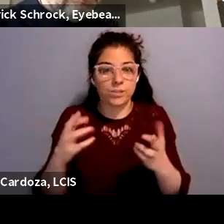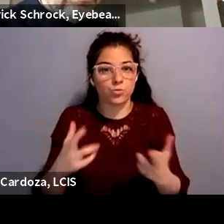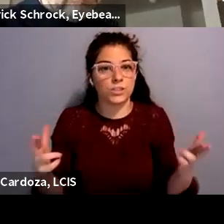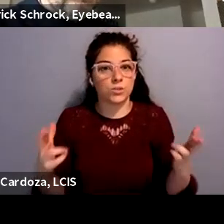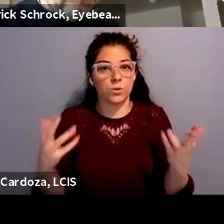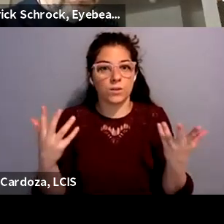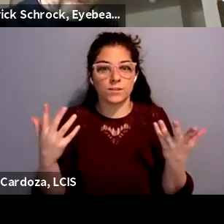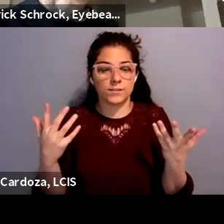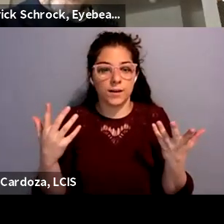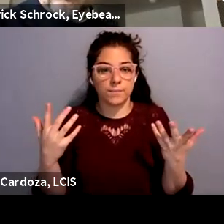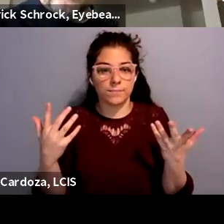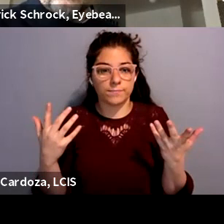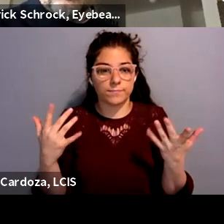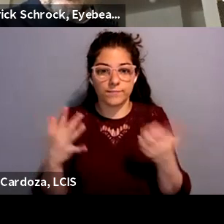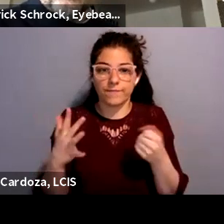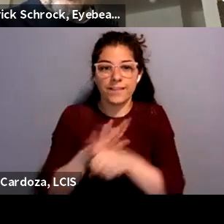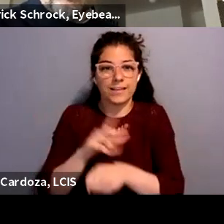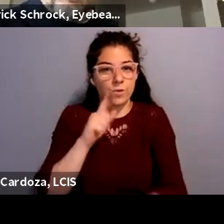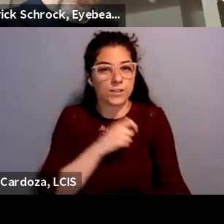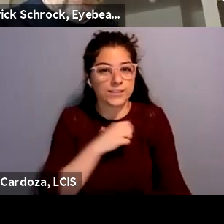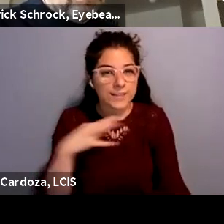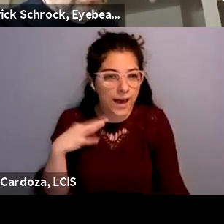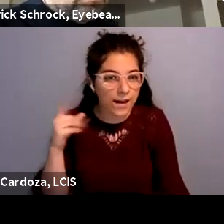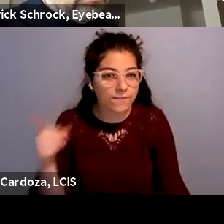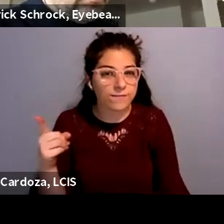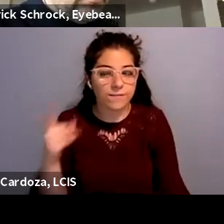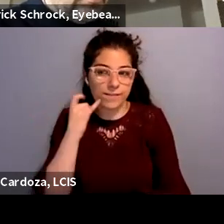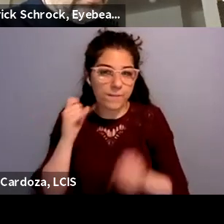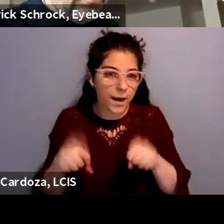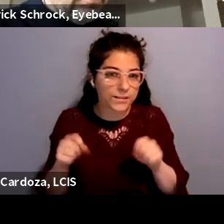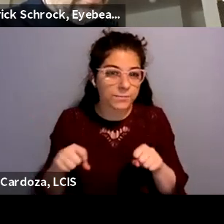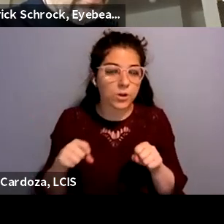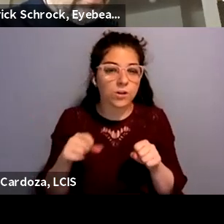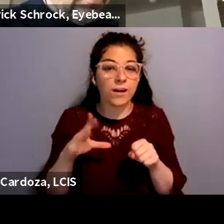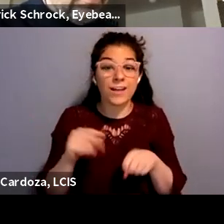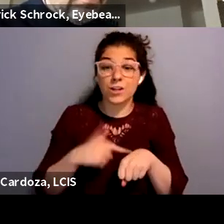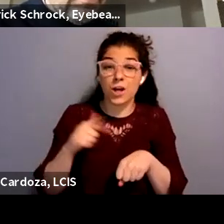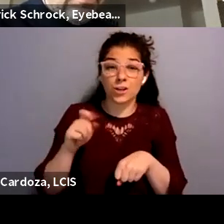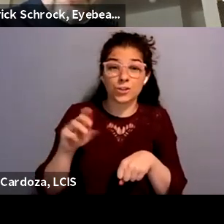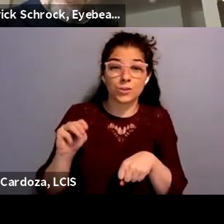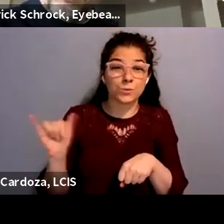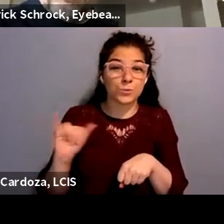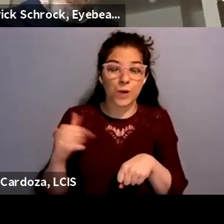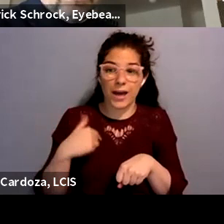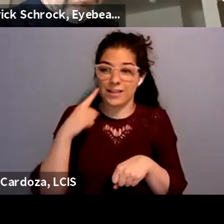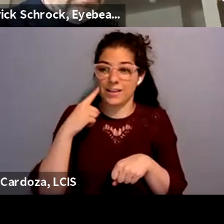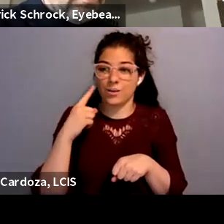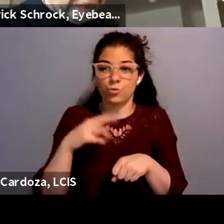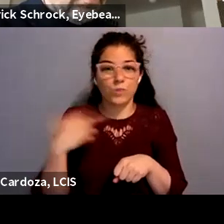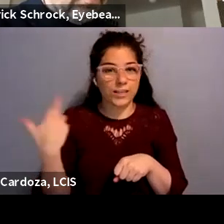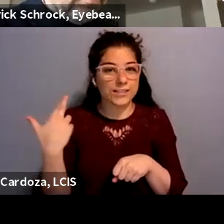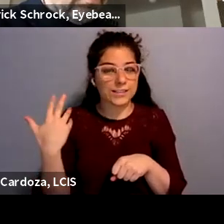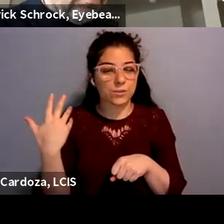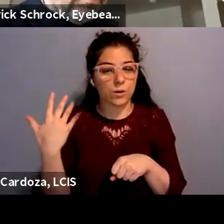in for the staff on certain things if possible. And long-term, I think it was the risk was sort